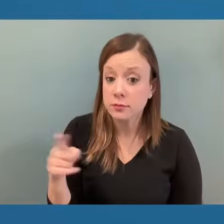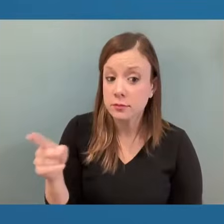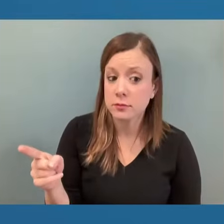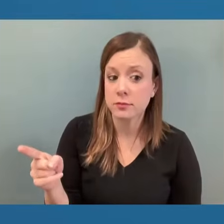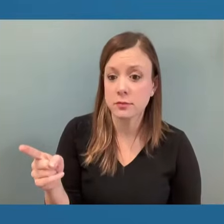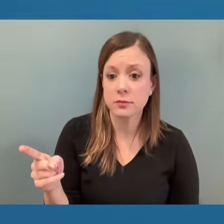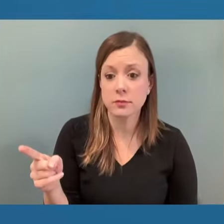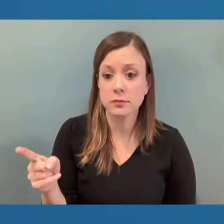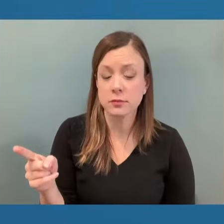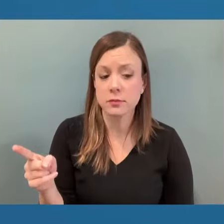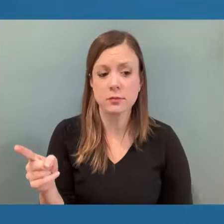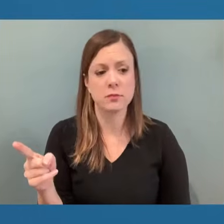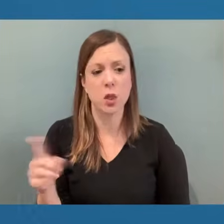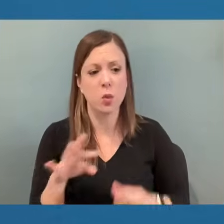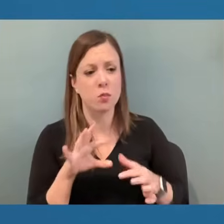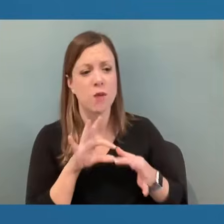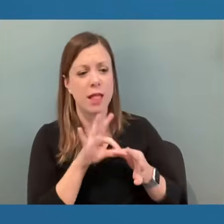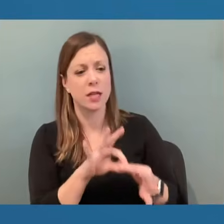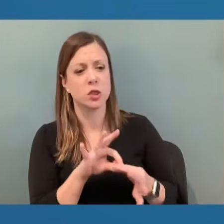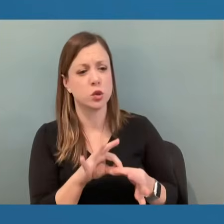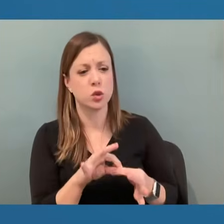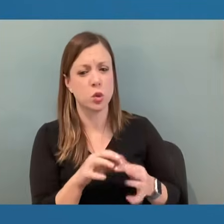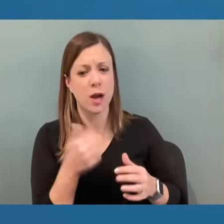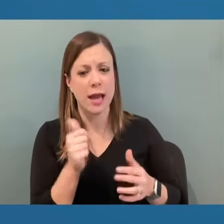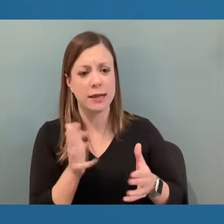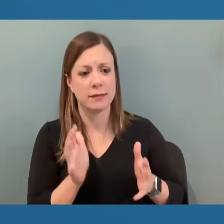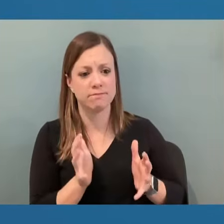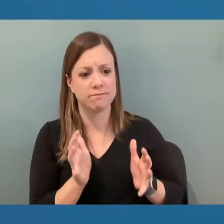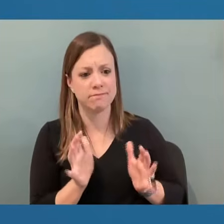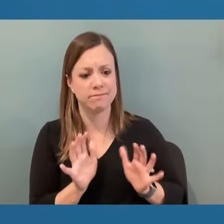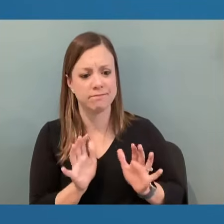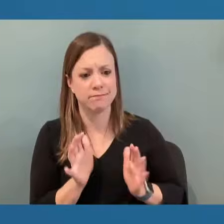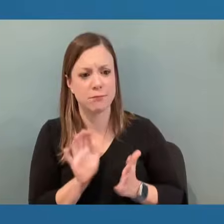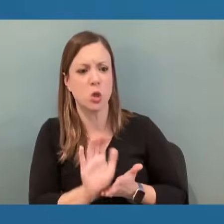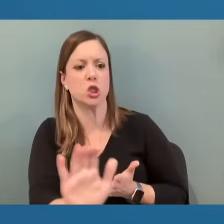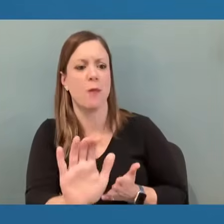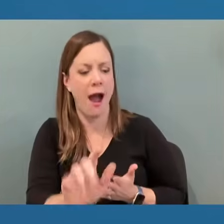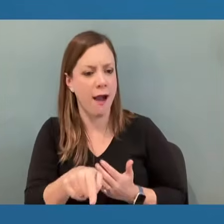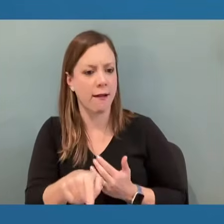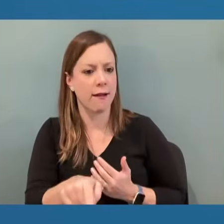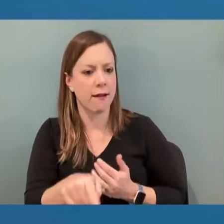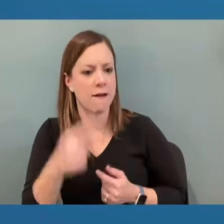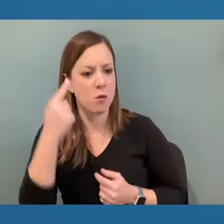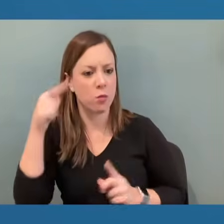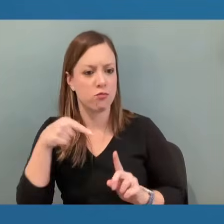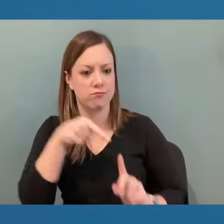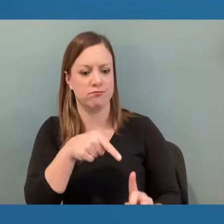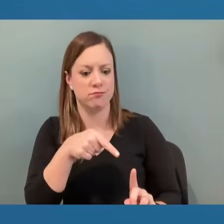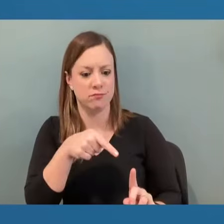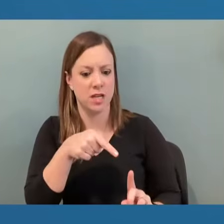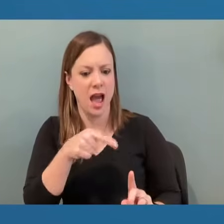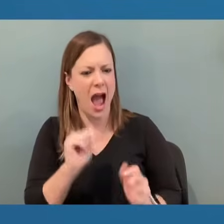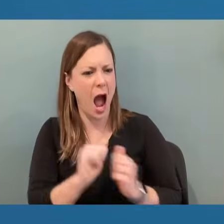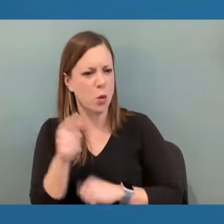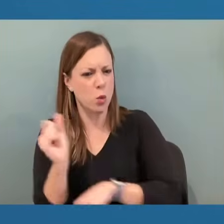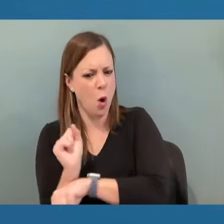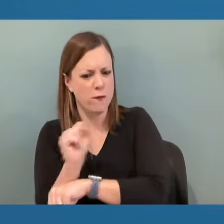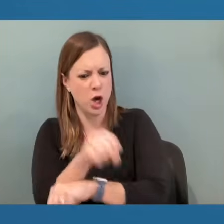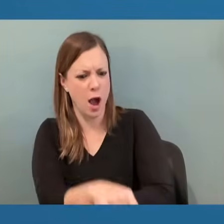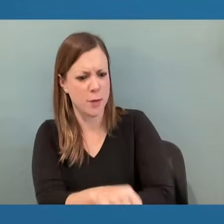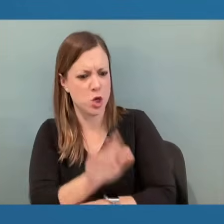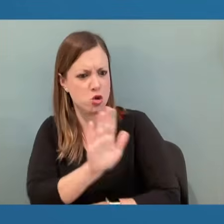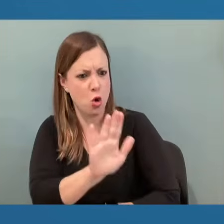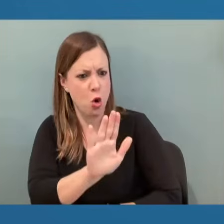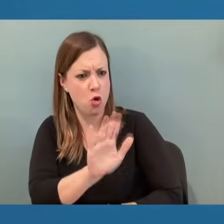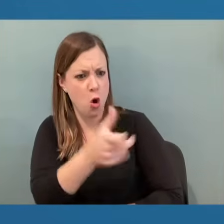the pushback, and if you wanted to walk us through how you were able to overcome your own religious reservations and